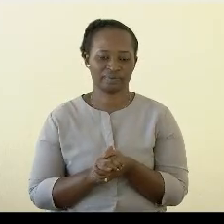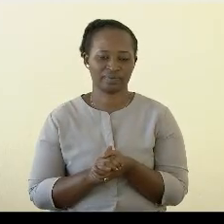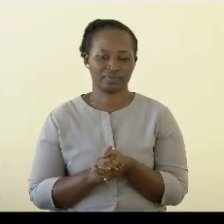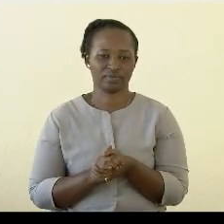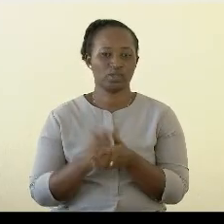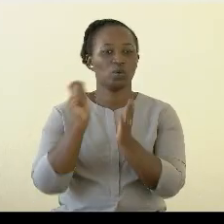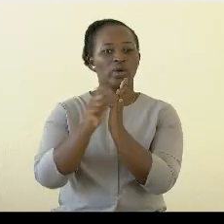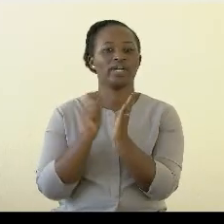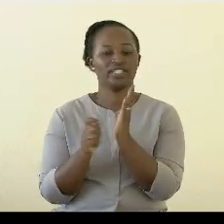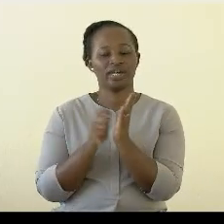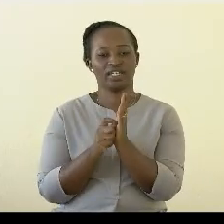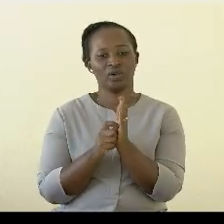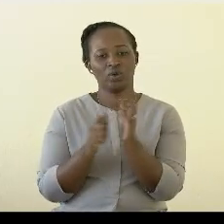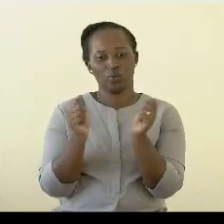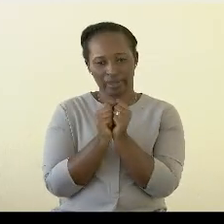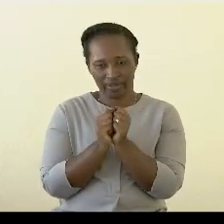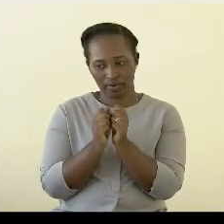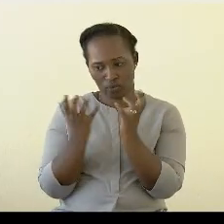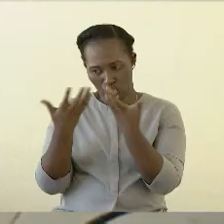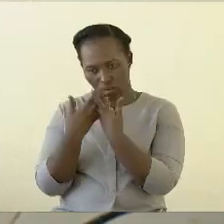with the stake against the question.